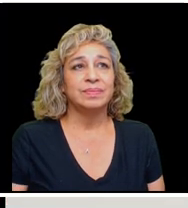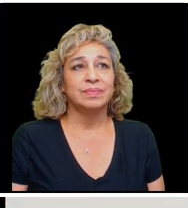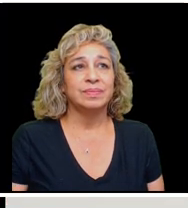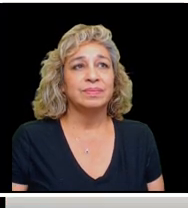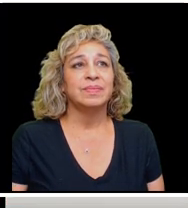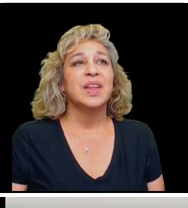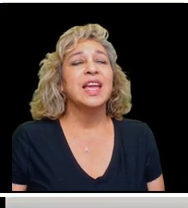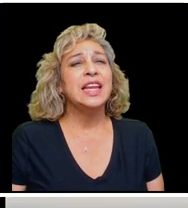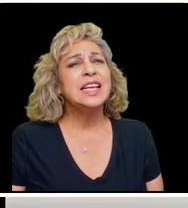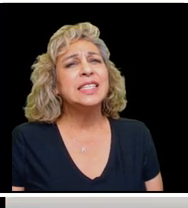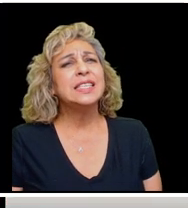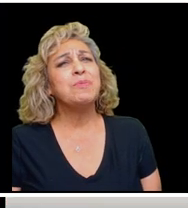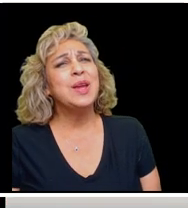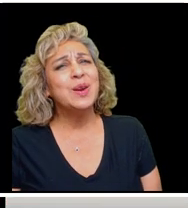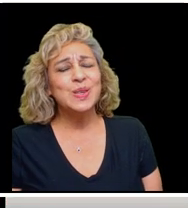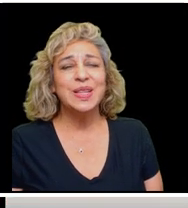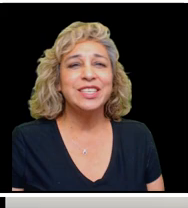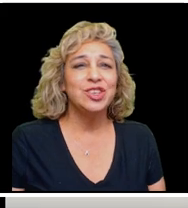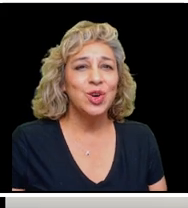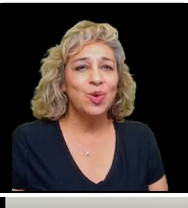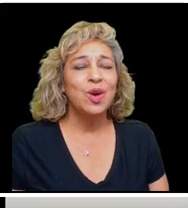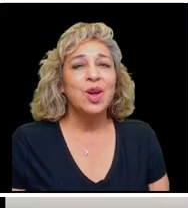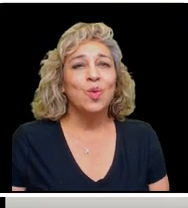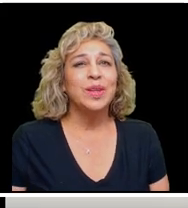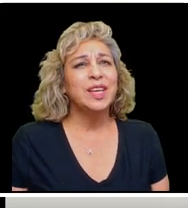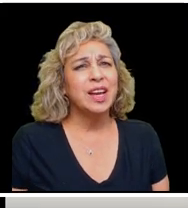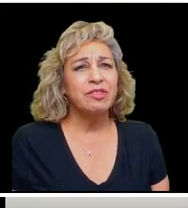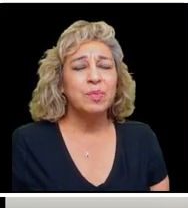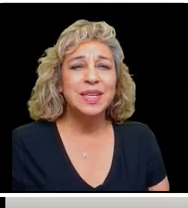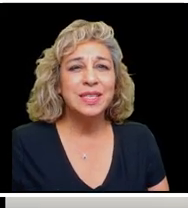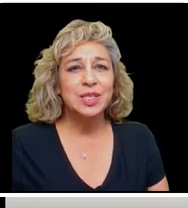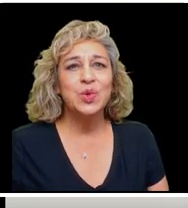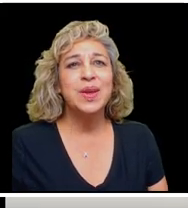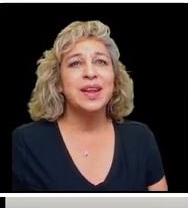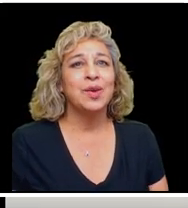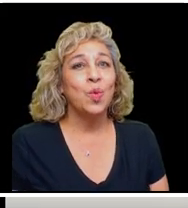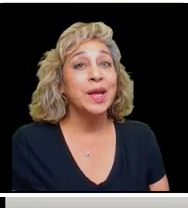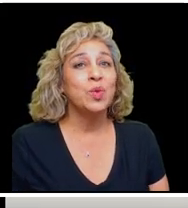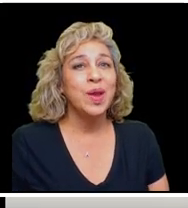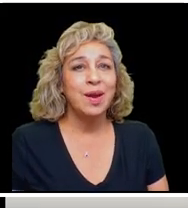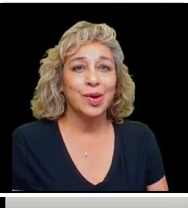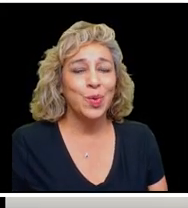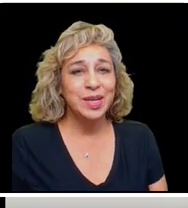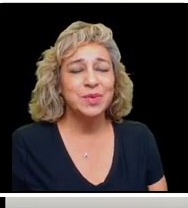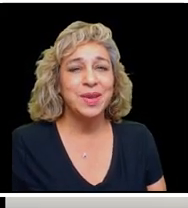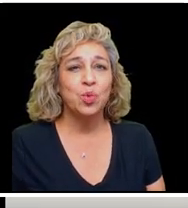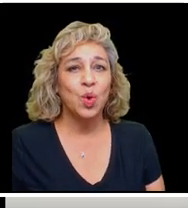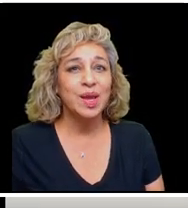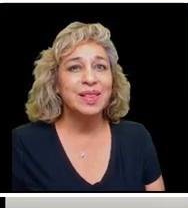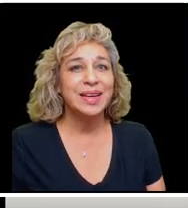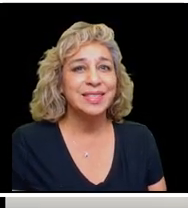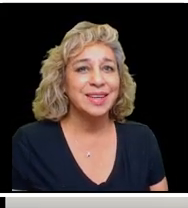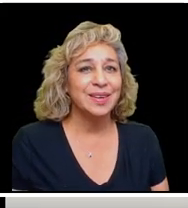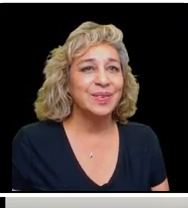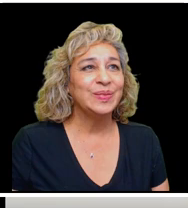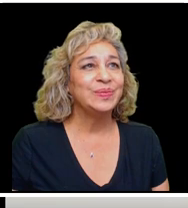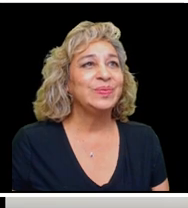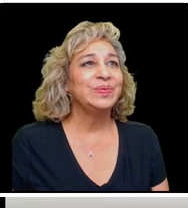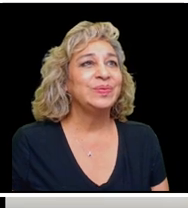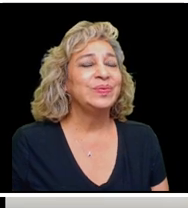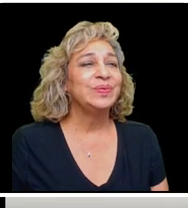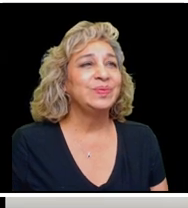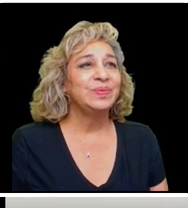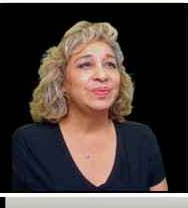and he says I'm here to let you know what the government is doing and what we are going to be realizing